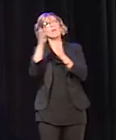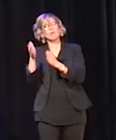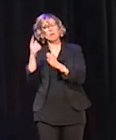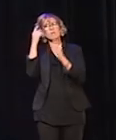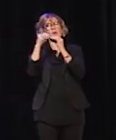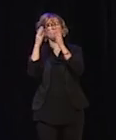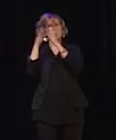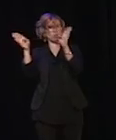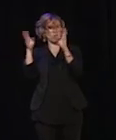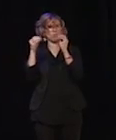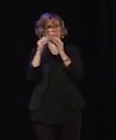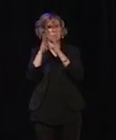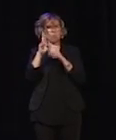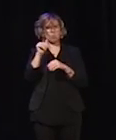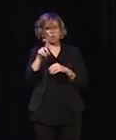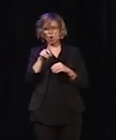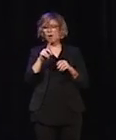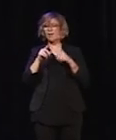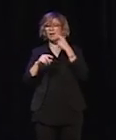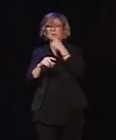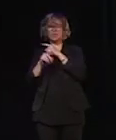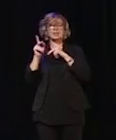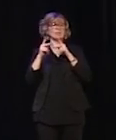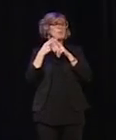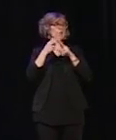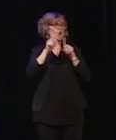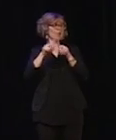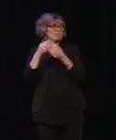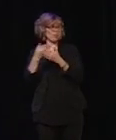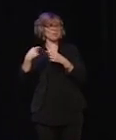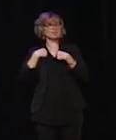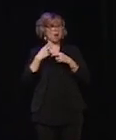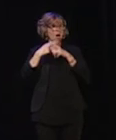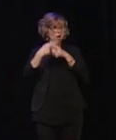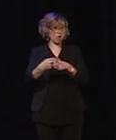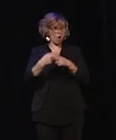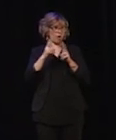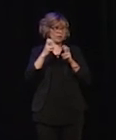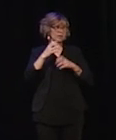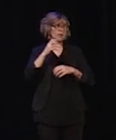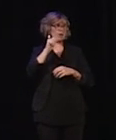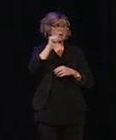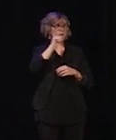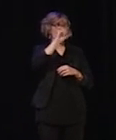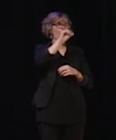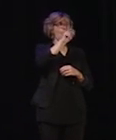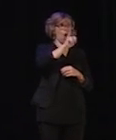it. People call this all sorts of things. I call it onboarding, just because why not? It's going to change in a year, so whatever.